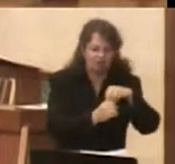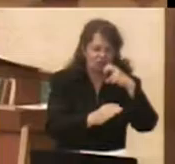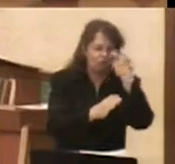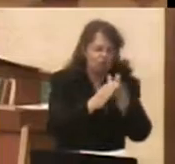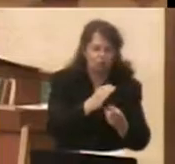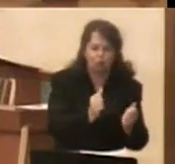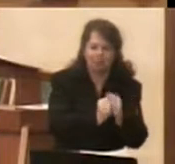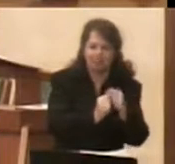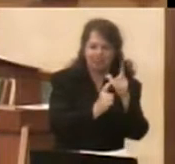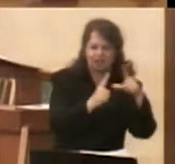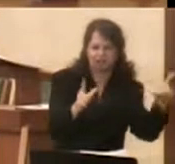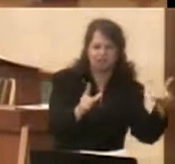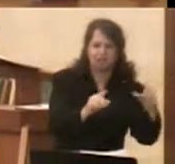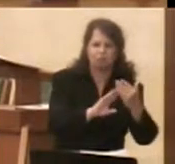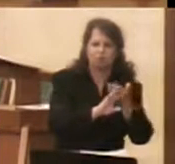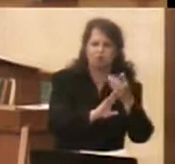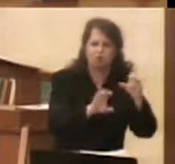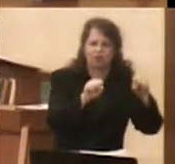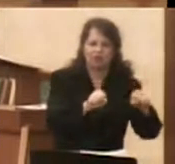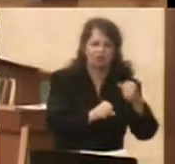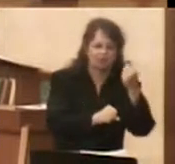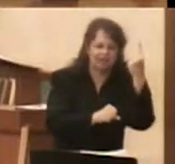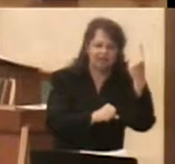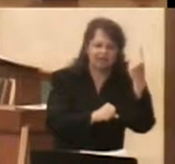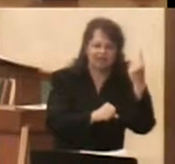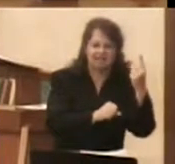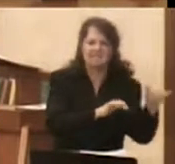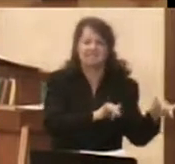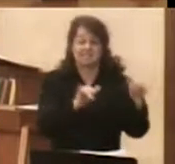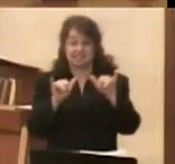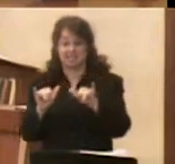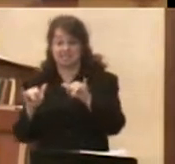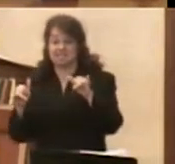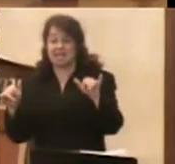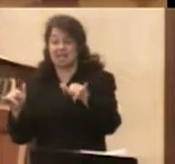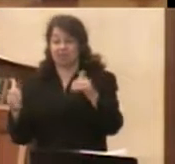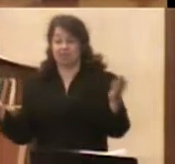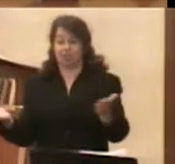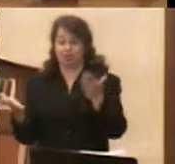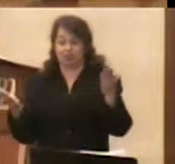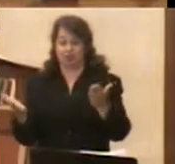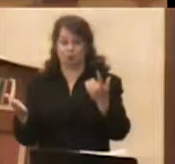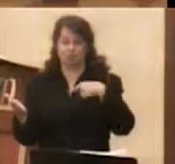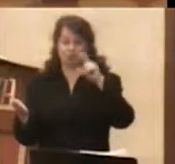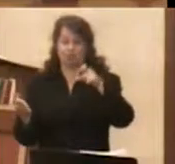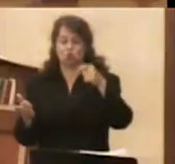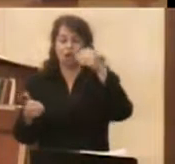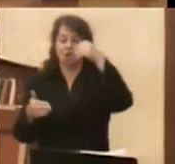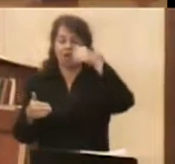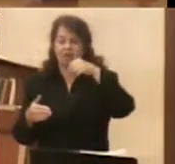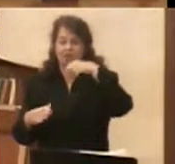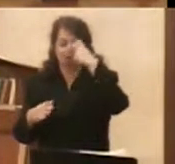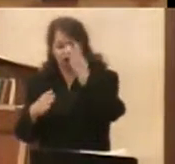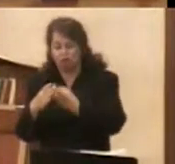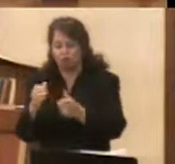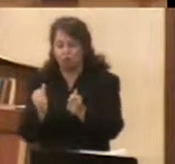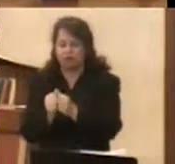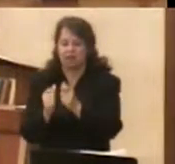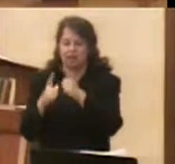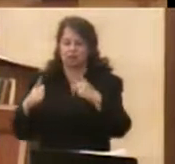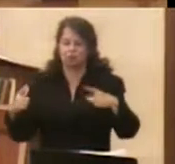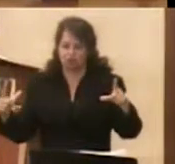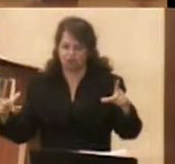it. The same is true here. It's important for us to enter into the language of Revelation in order to understand